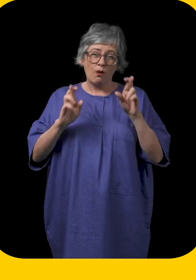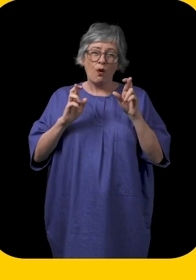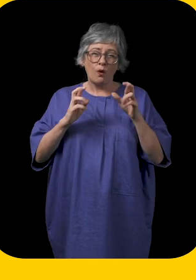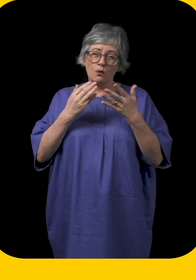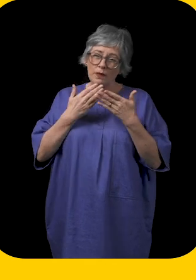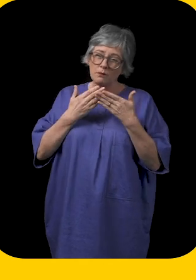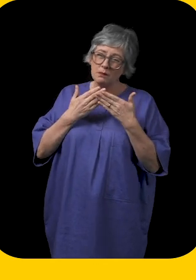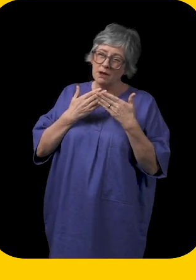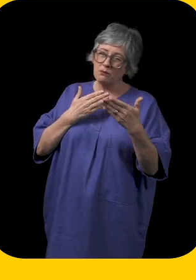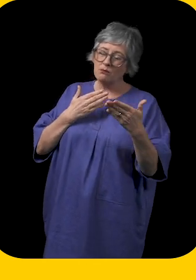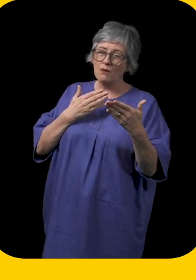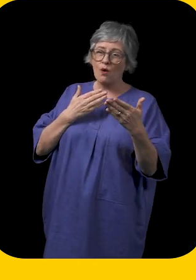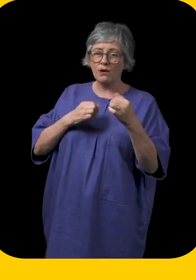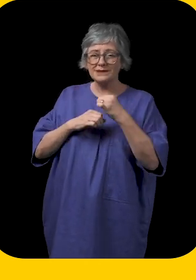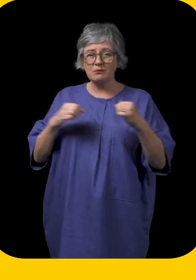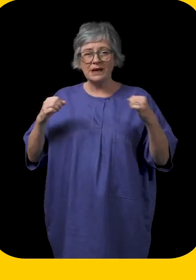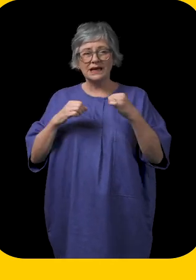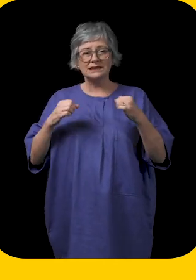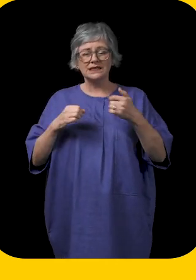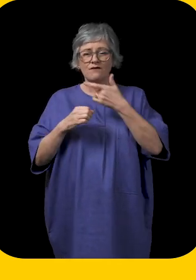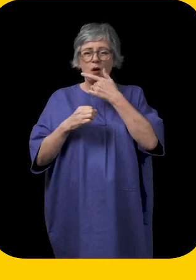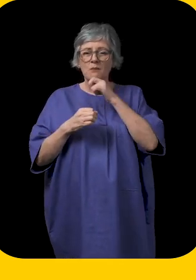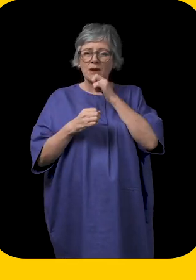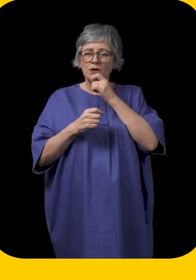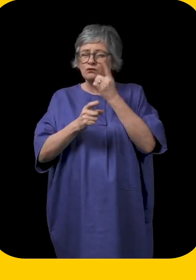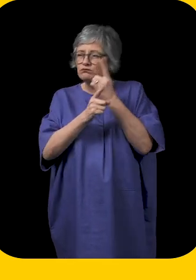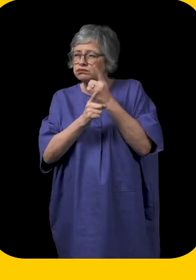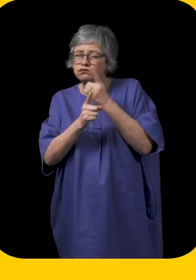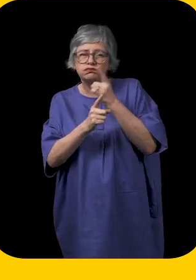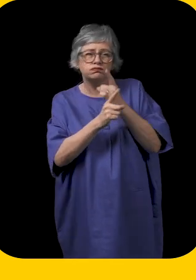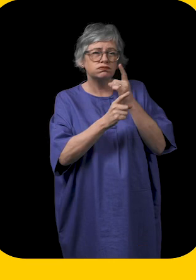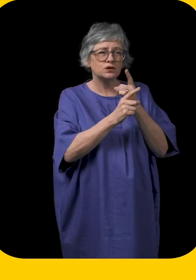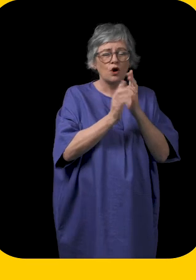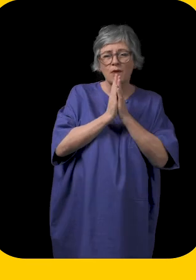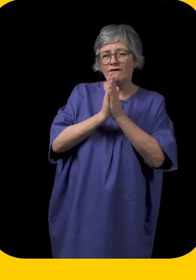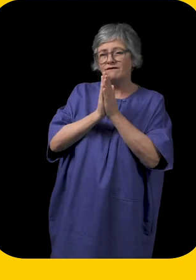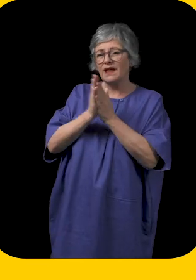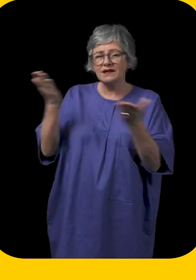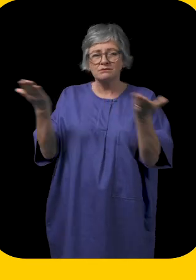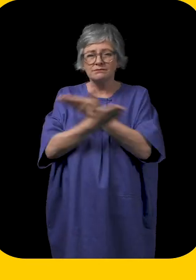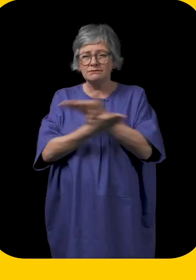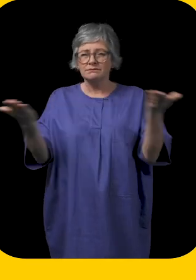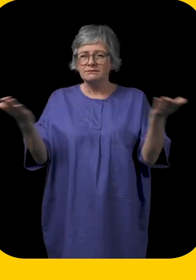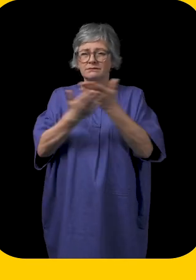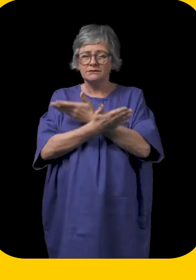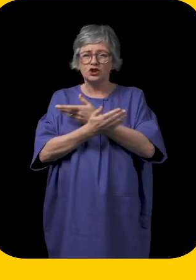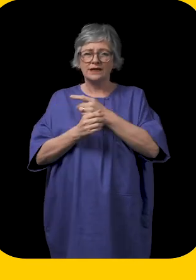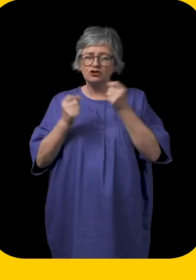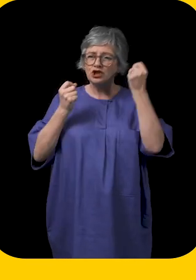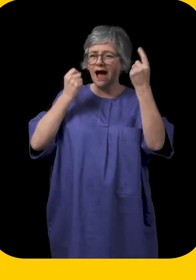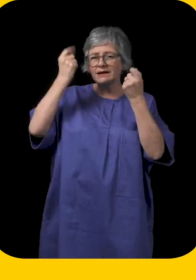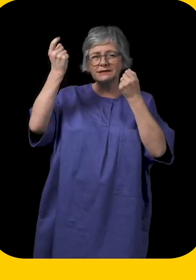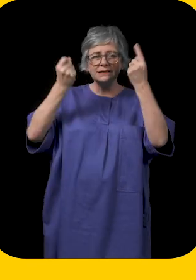Well, I hope that there would be more spaces for people to talk about faith and to exchange ideas and to exchange